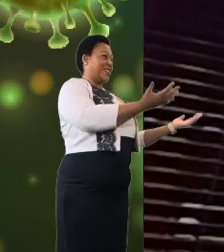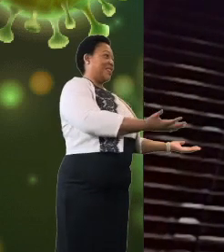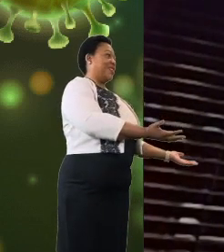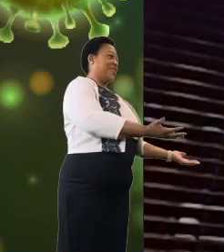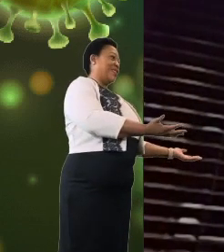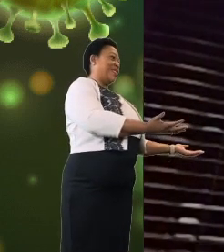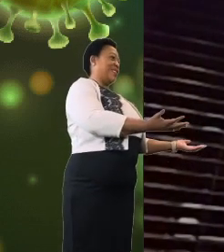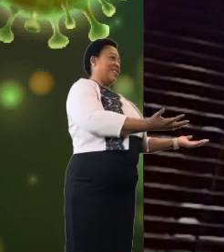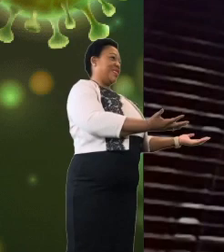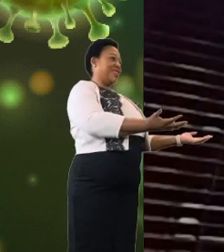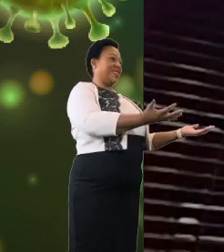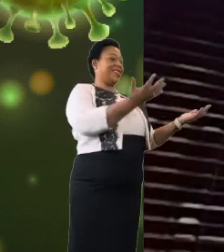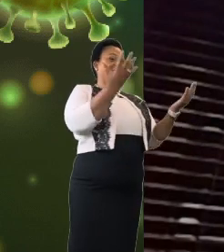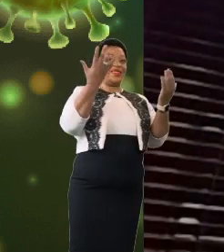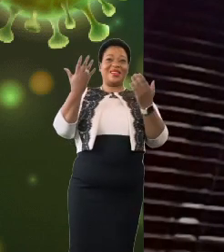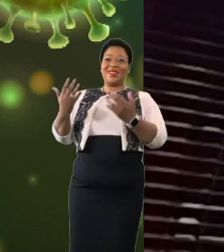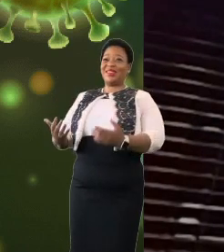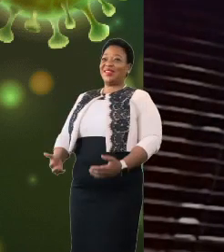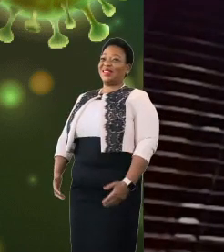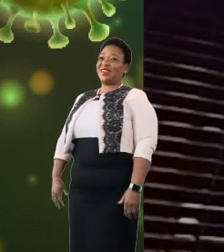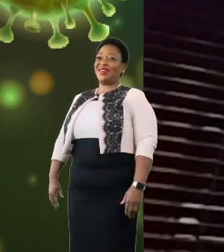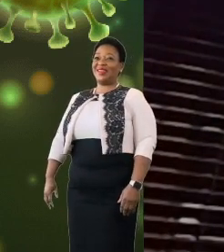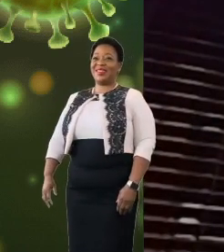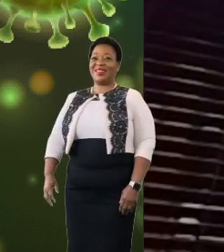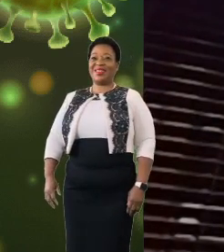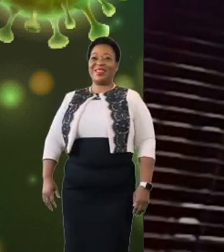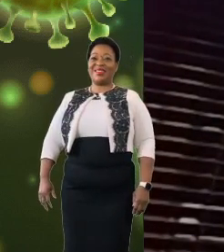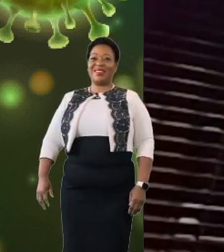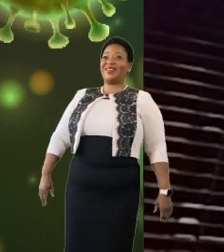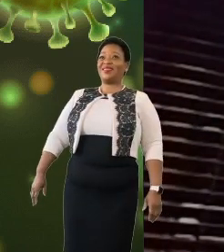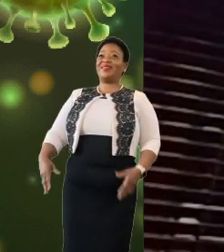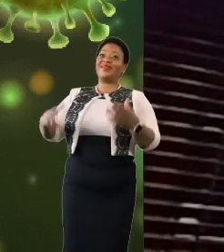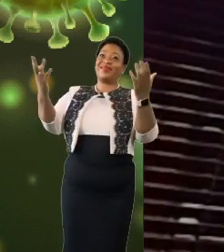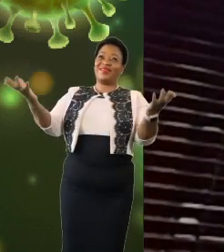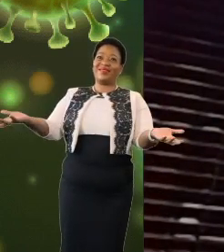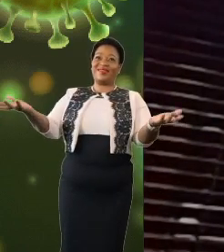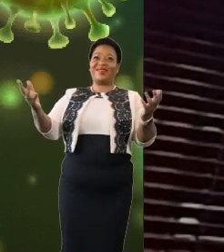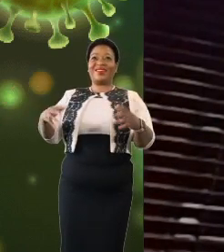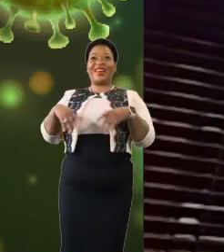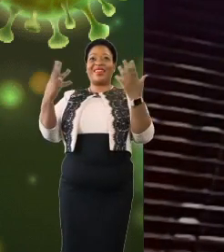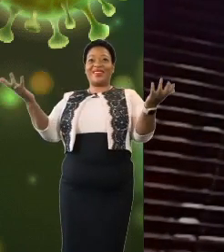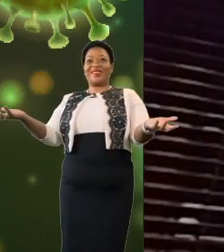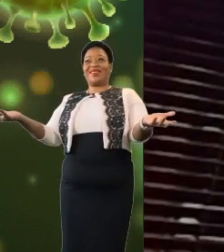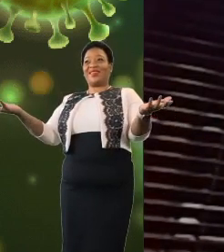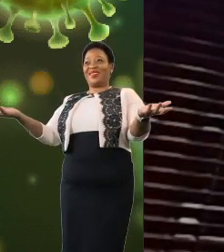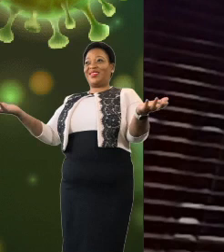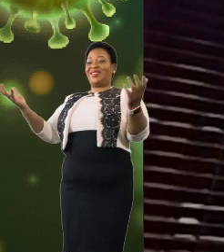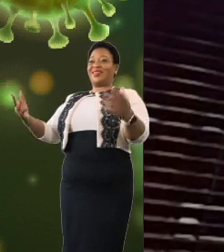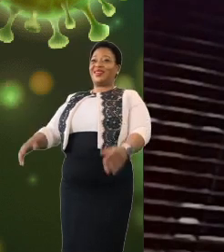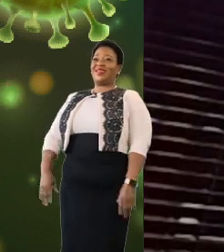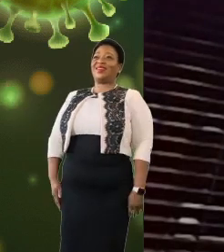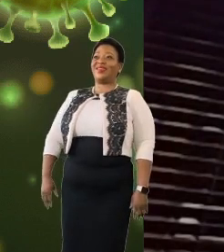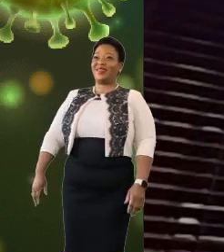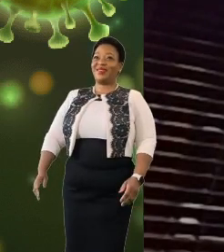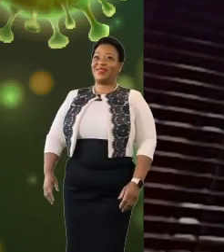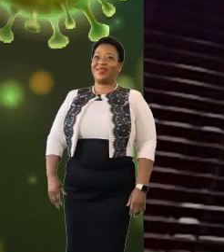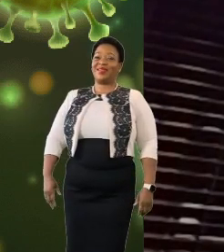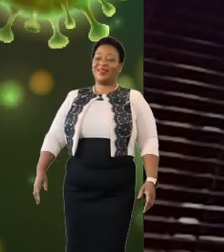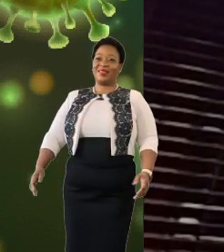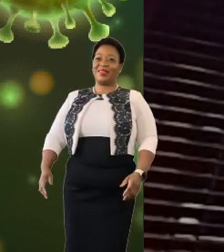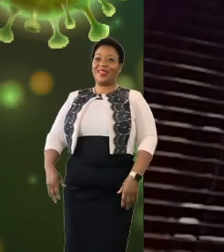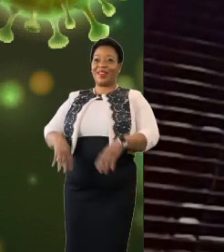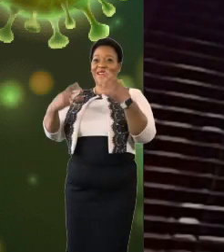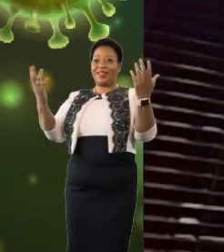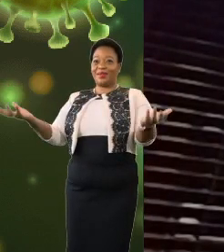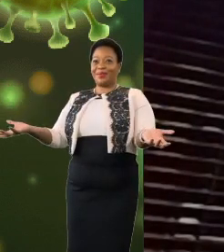that we experience on the daily basis, the kind of frustrations that people talk to us about on the daily basis,